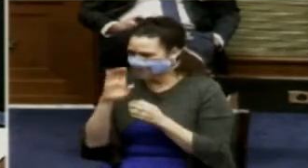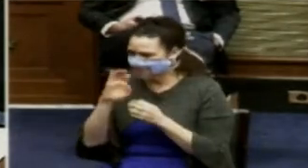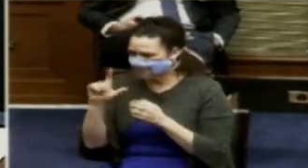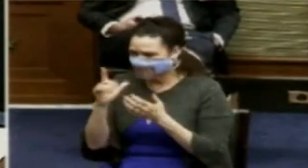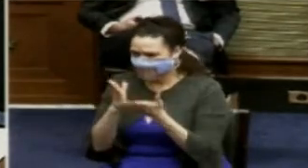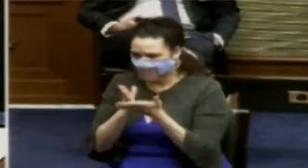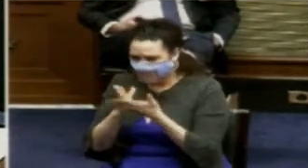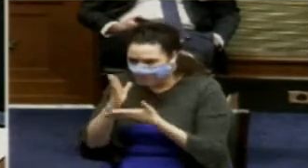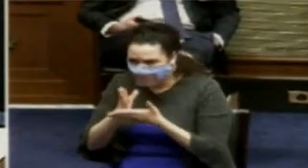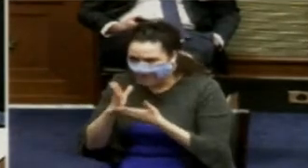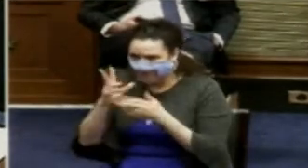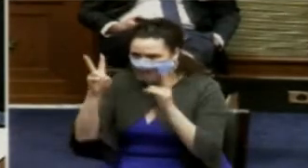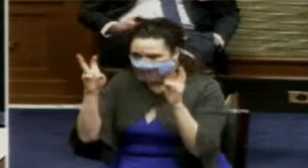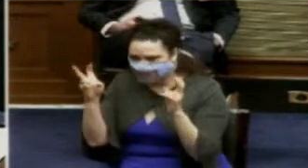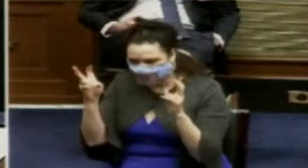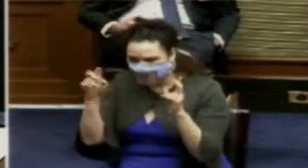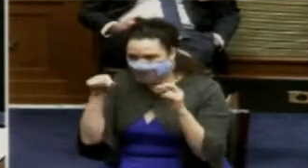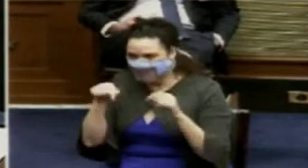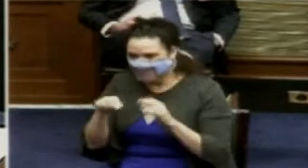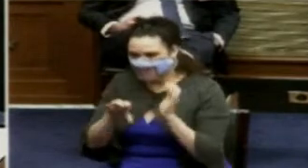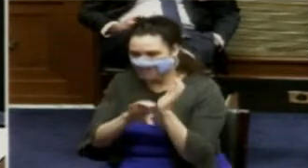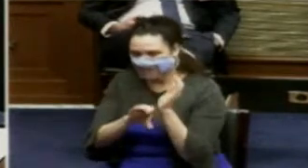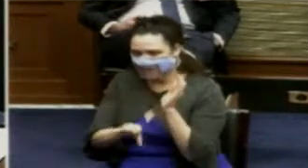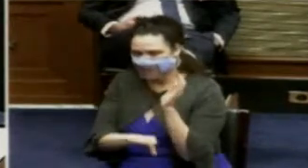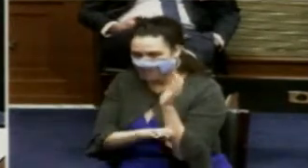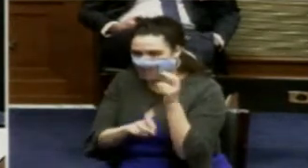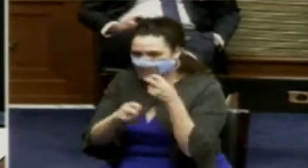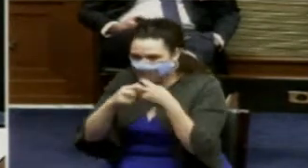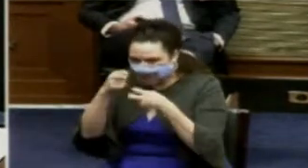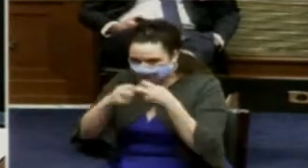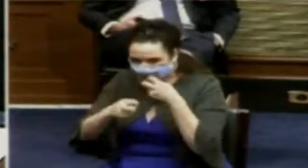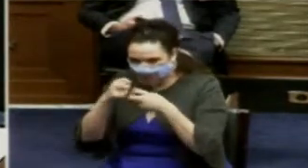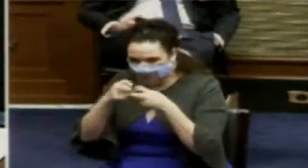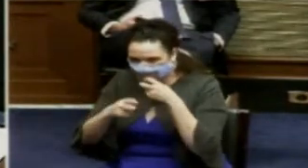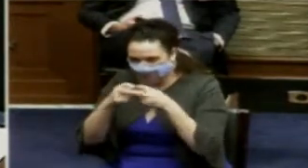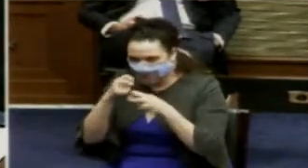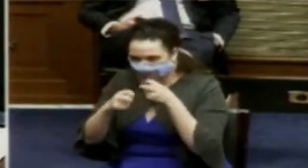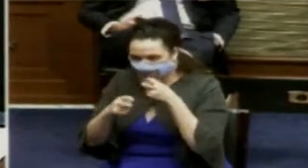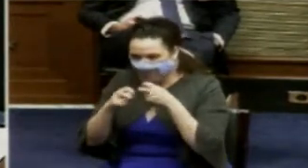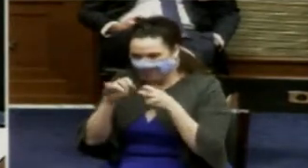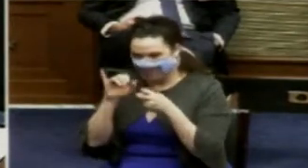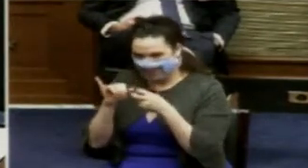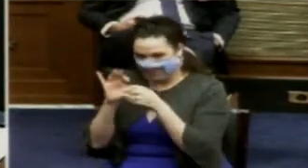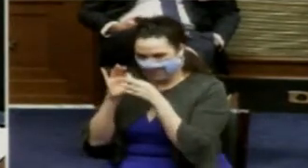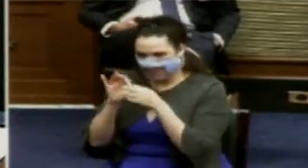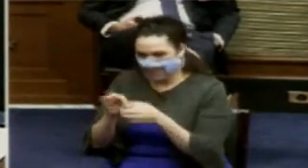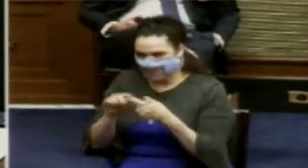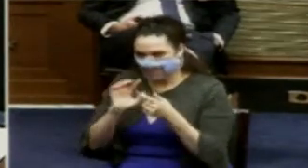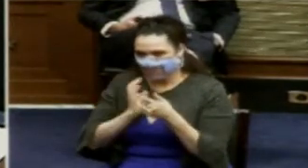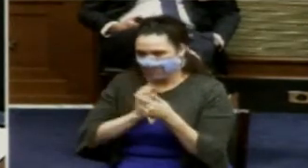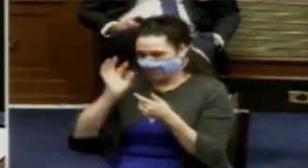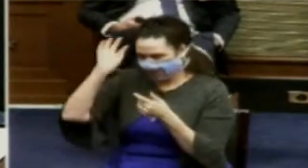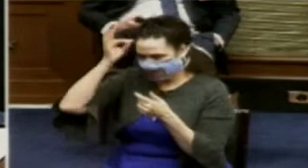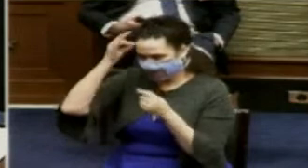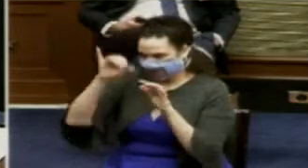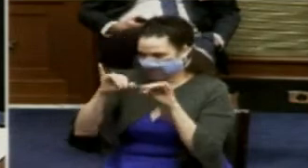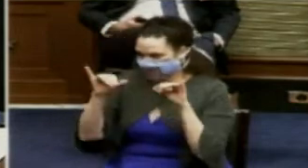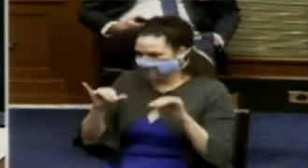issue, this is a constitutional issue that goes to the very core of our federal system of